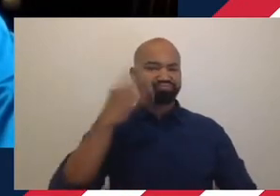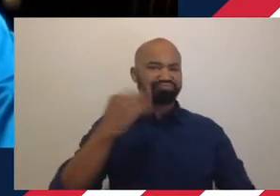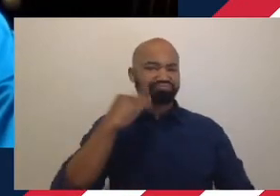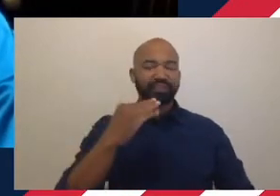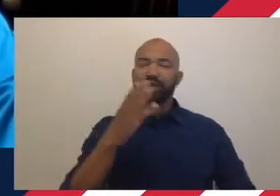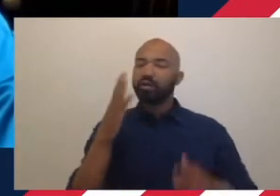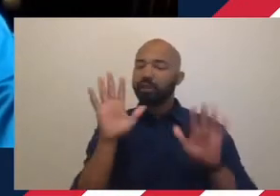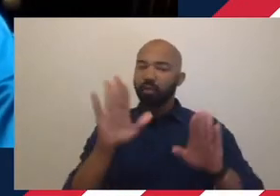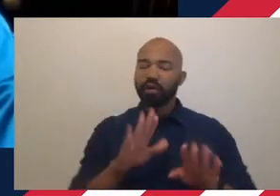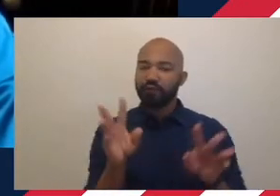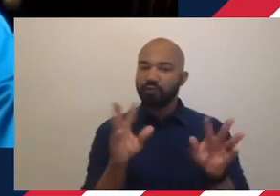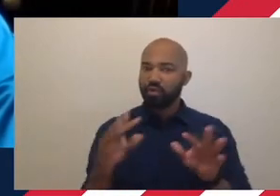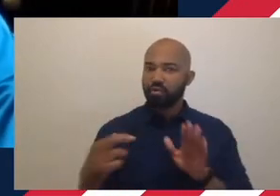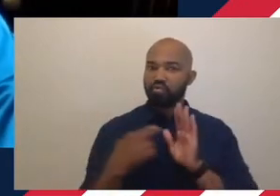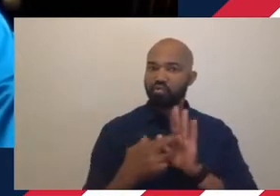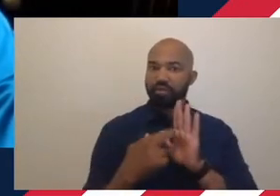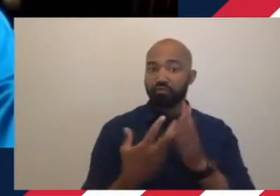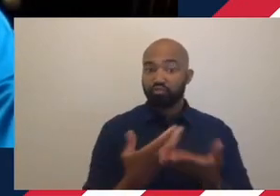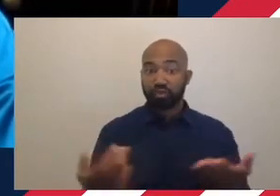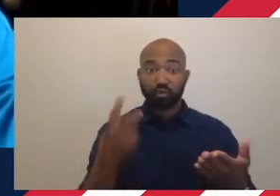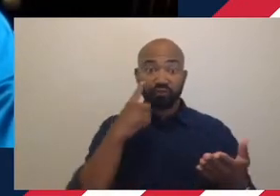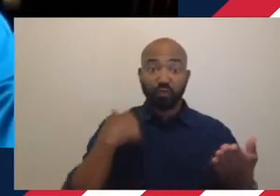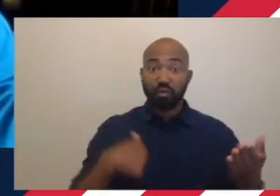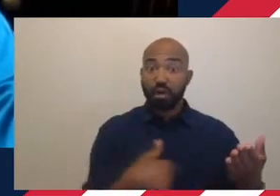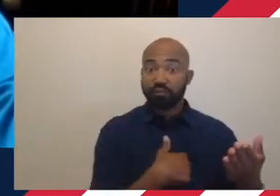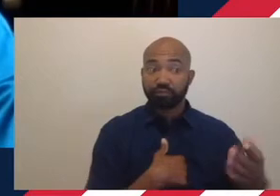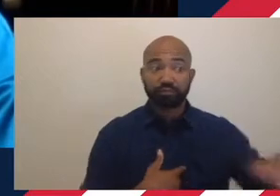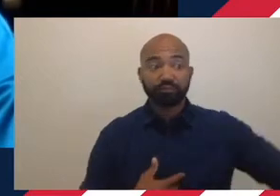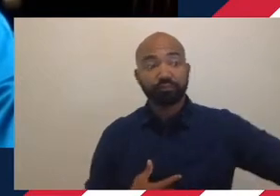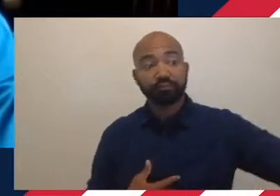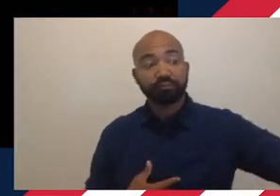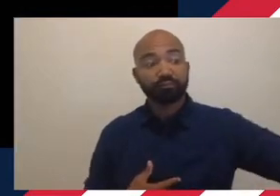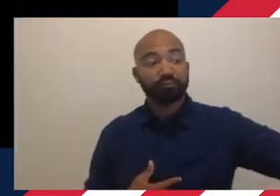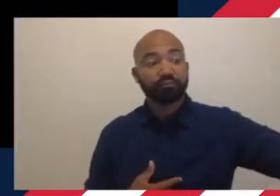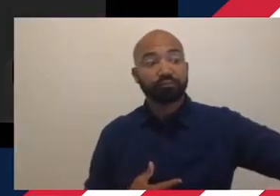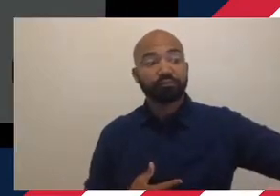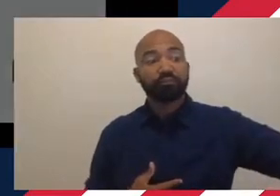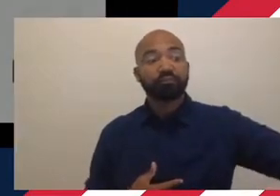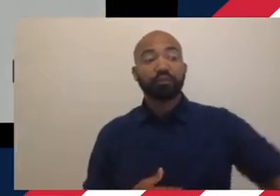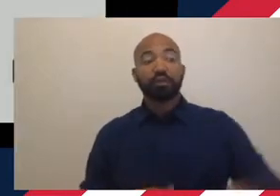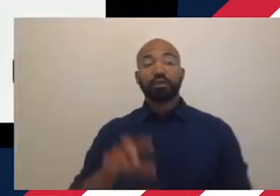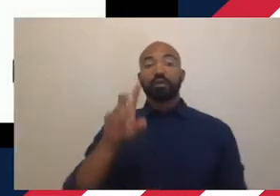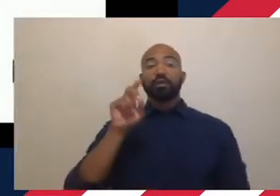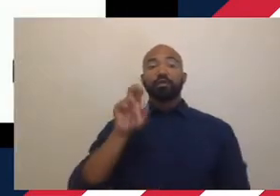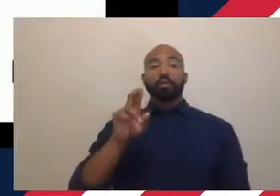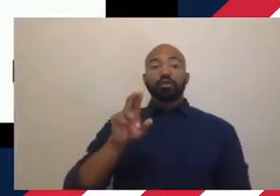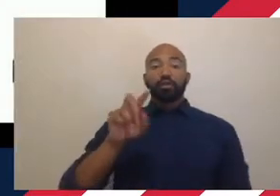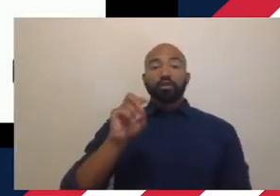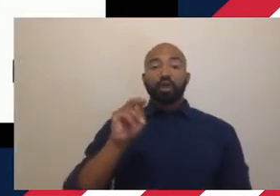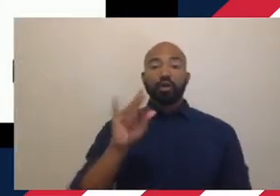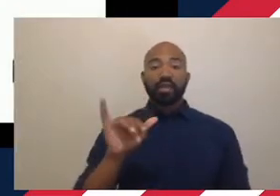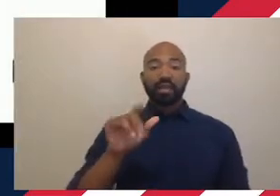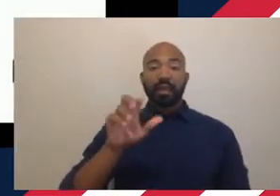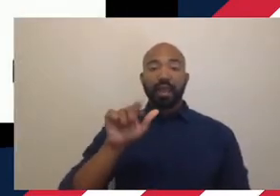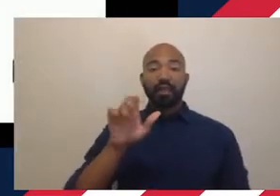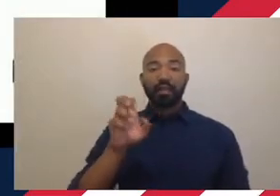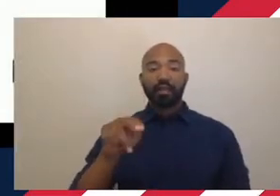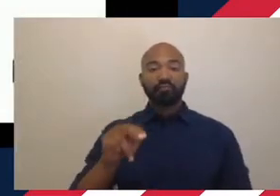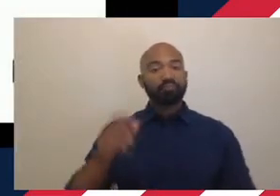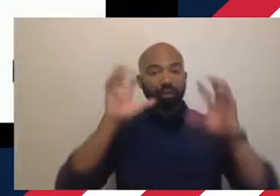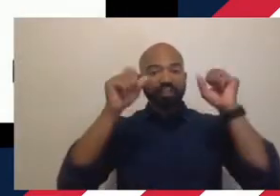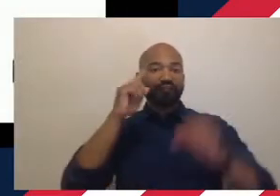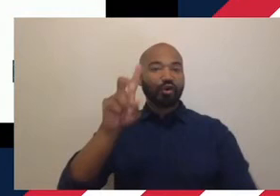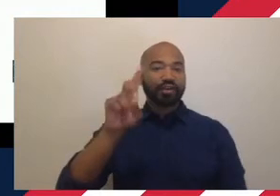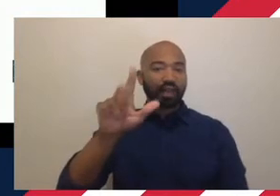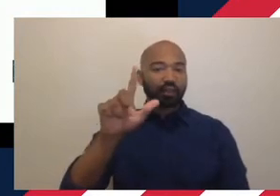resource during this process. First is Dr. Tony Allen. He is the president of Delaware State University, one